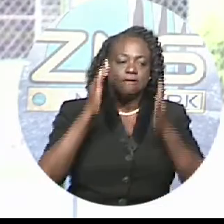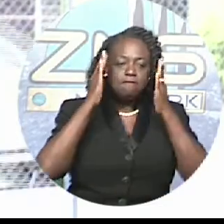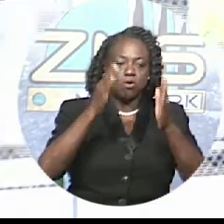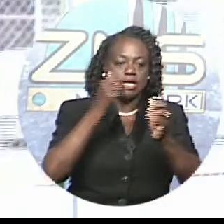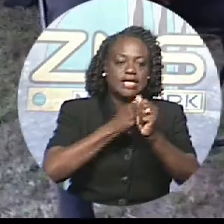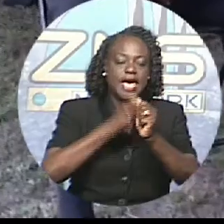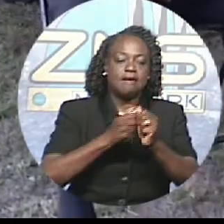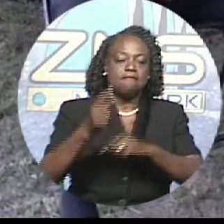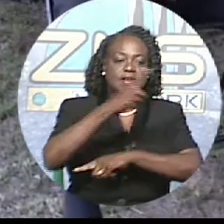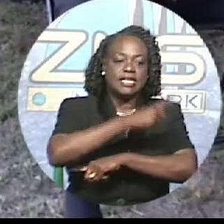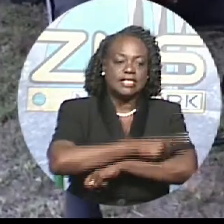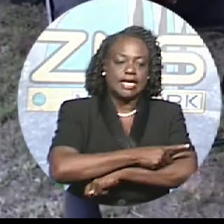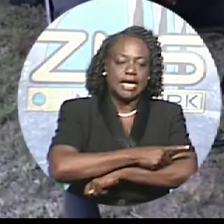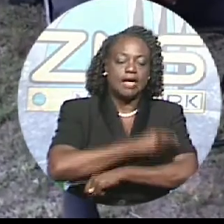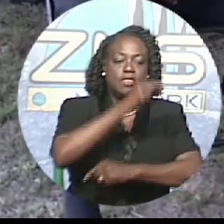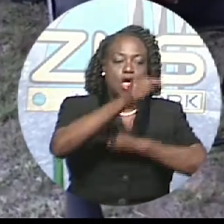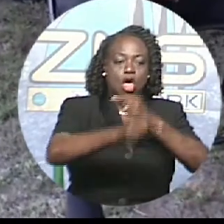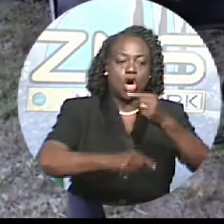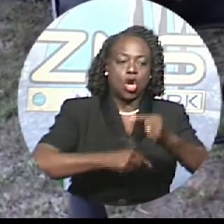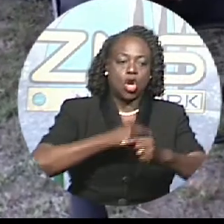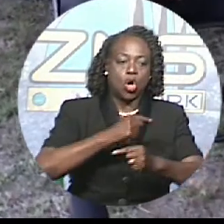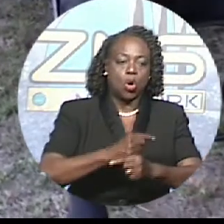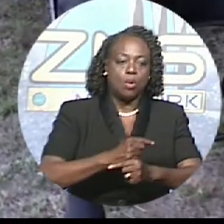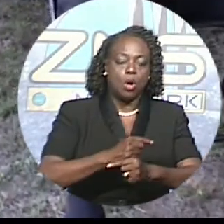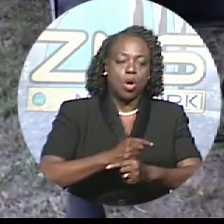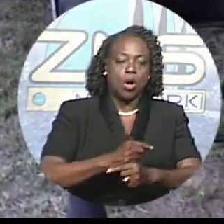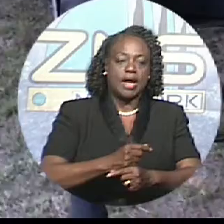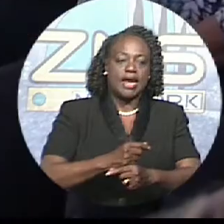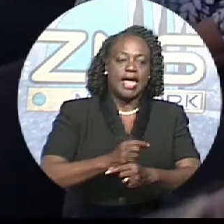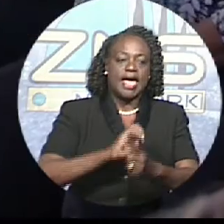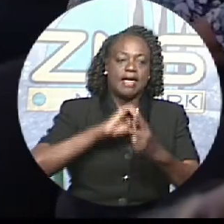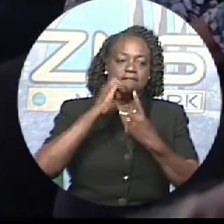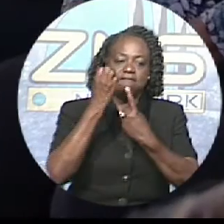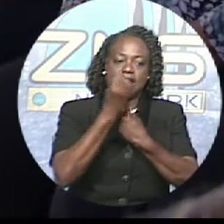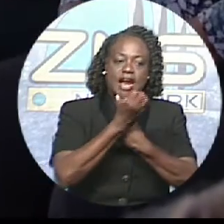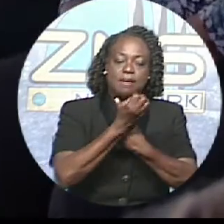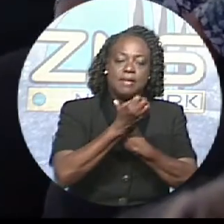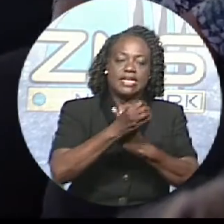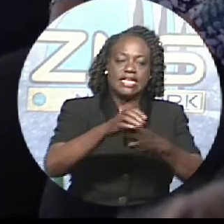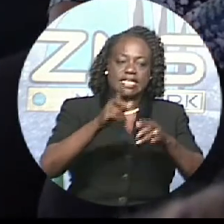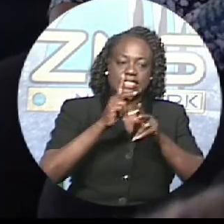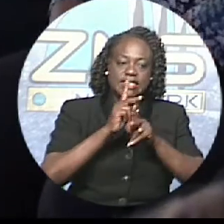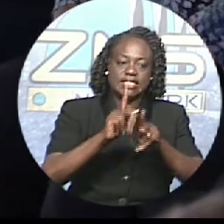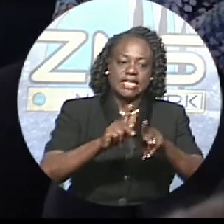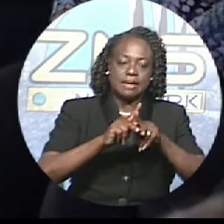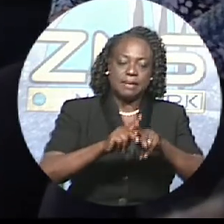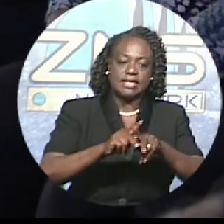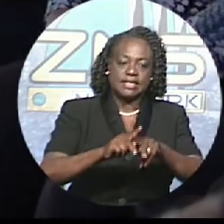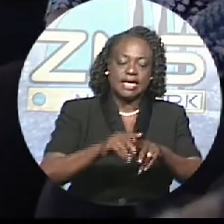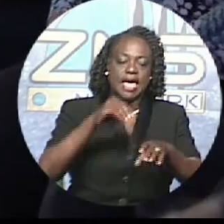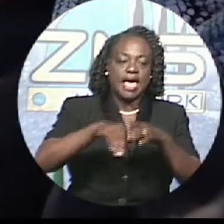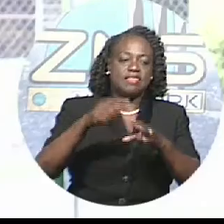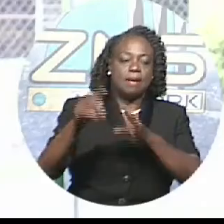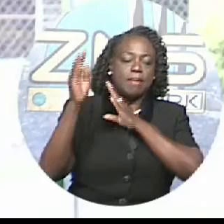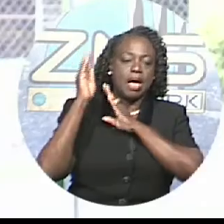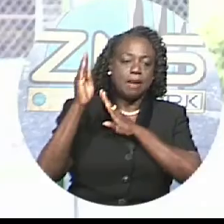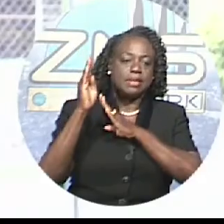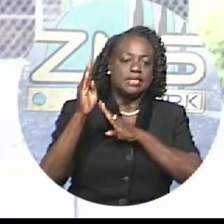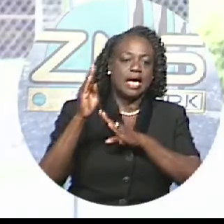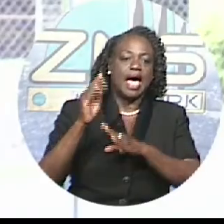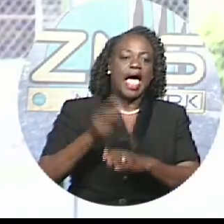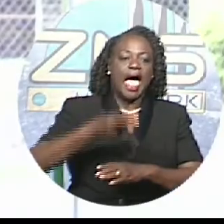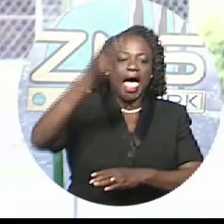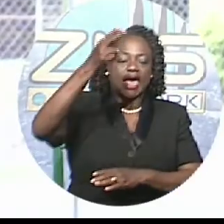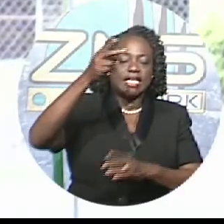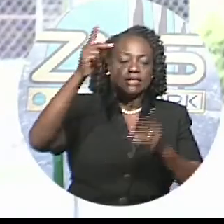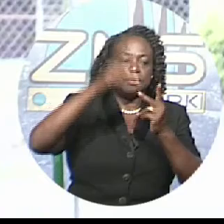on environment sustainability. And in fact, they often consider this a day for the people to get involved. In the Bahamas, as you know, our highest point is some 270